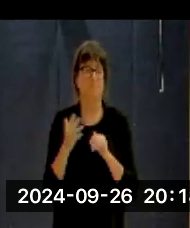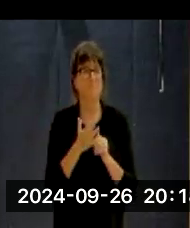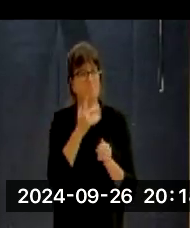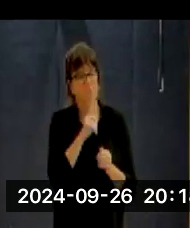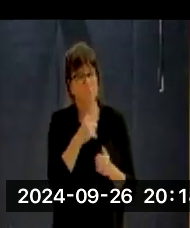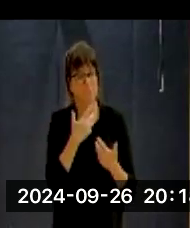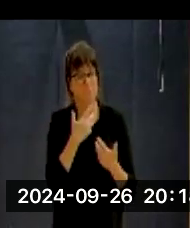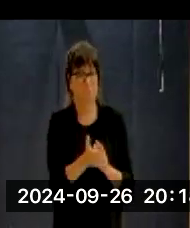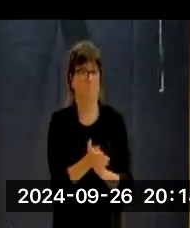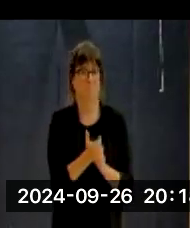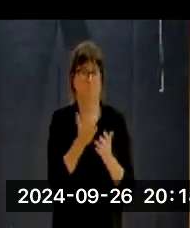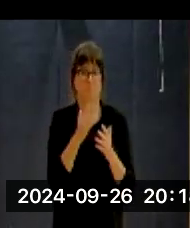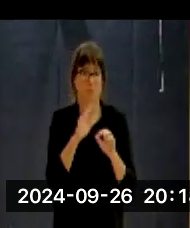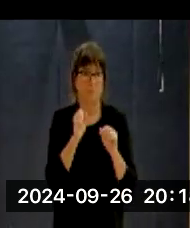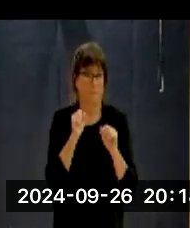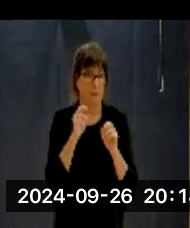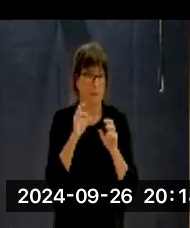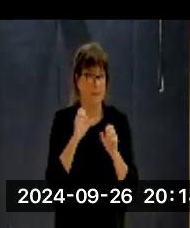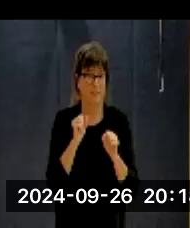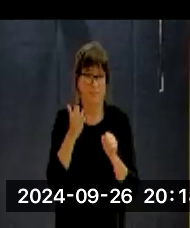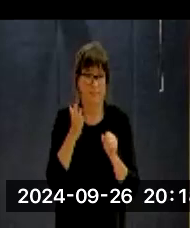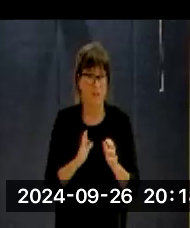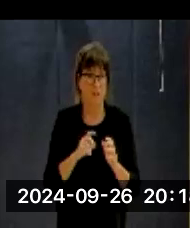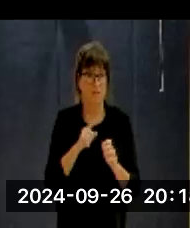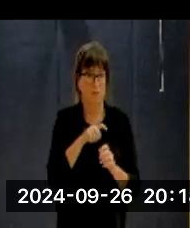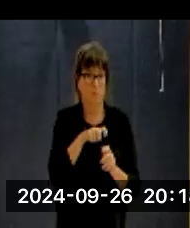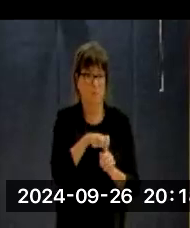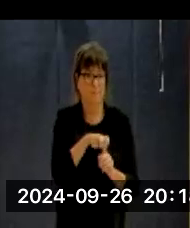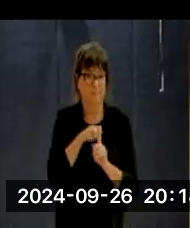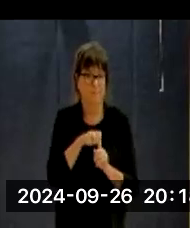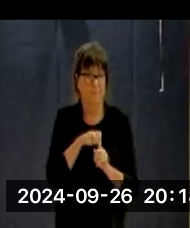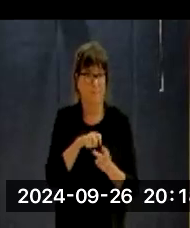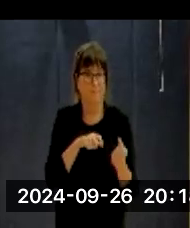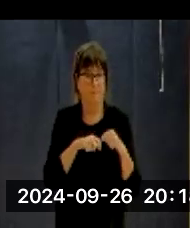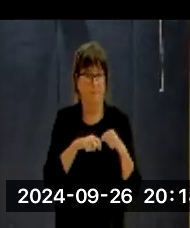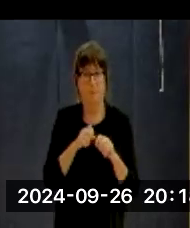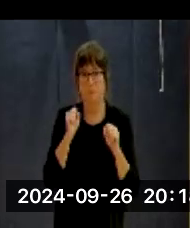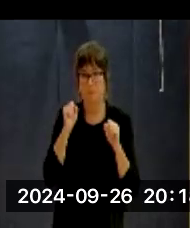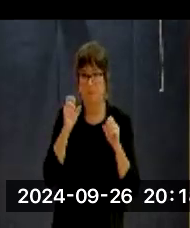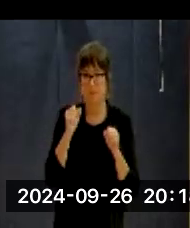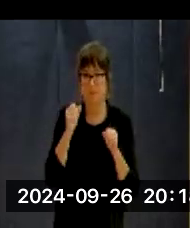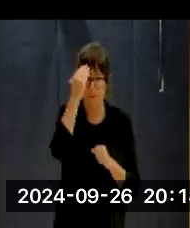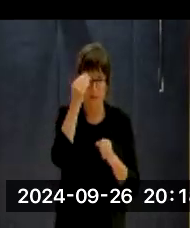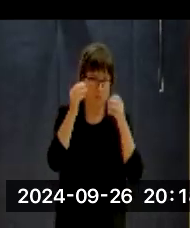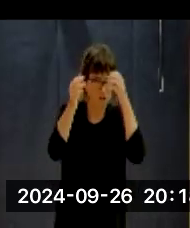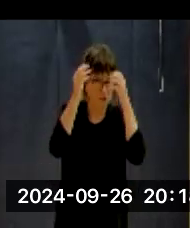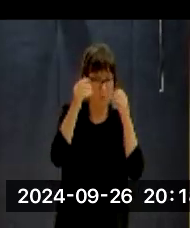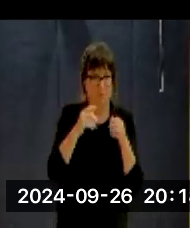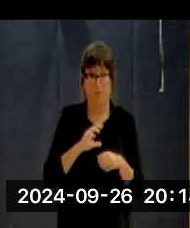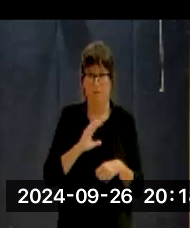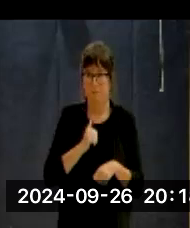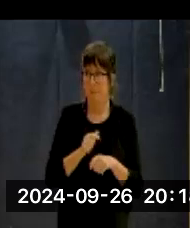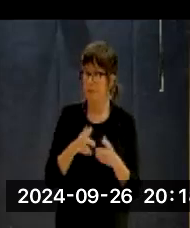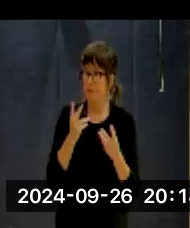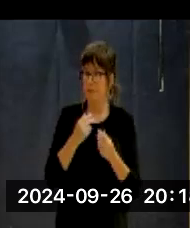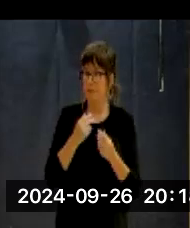curation of incredible presenters with such incredible knowledge and for curating this incredible space. Obviously, the